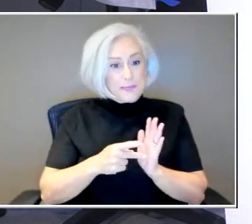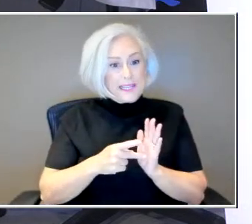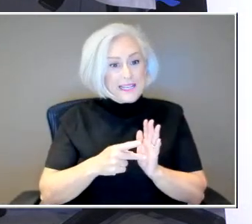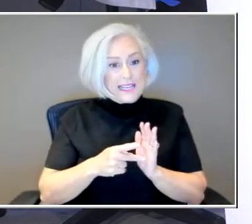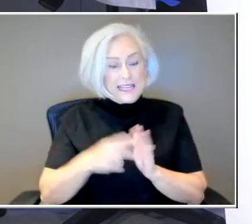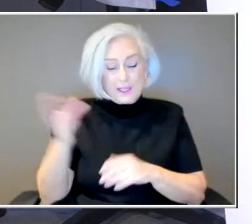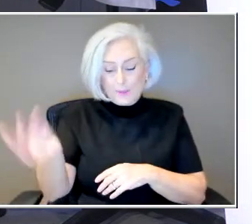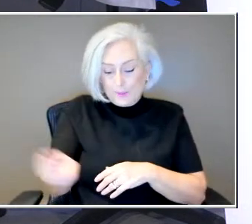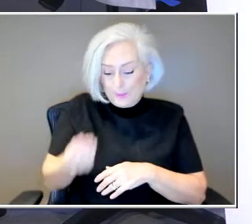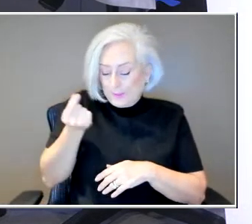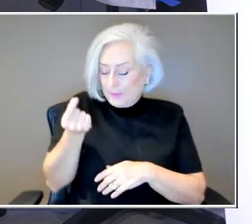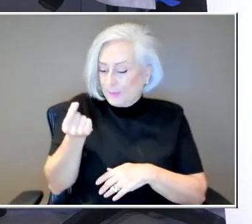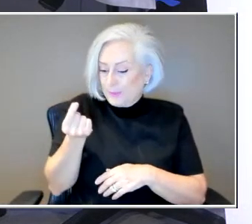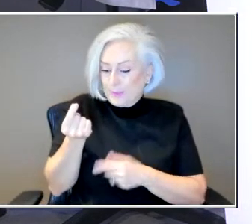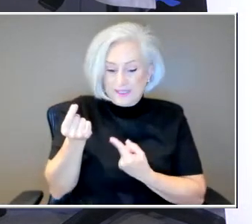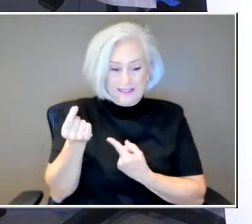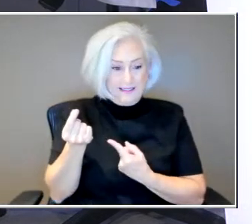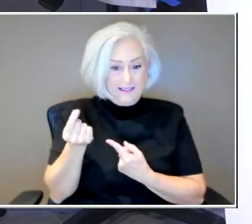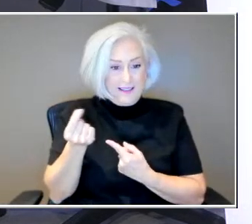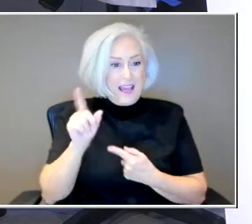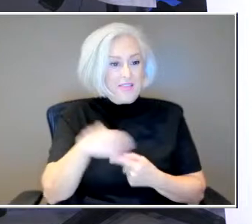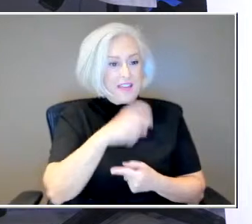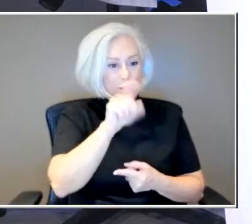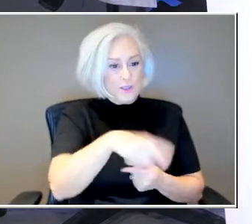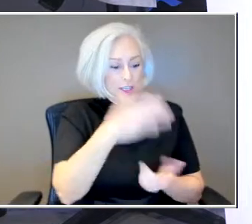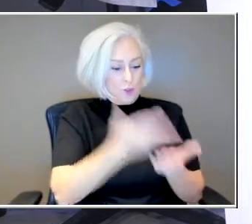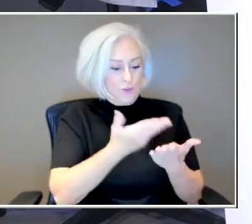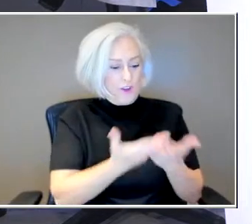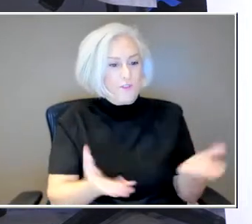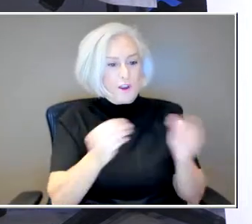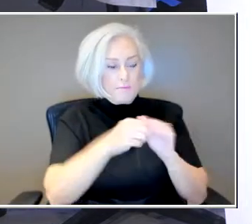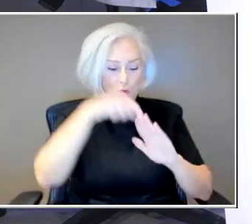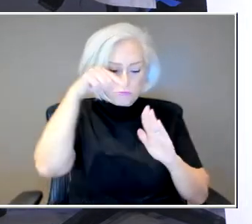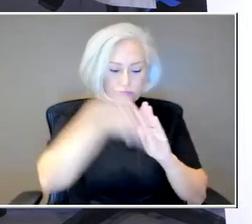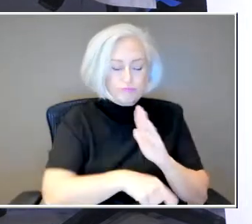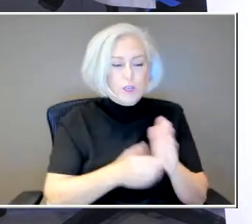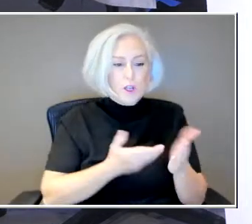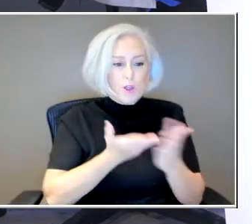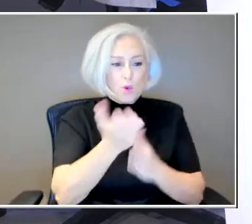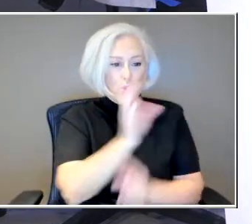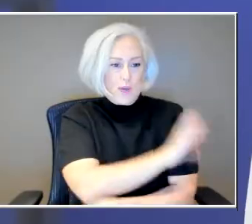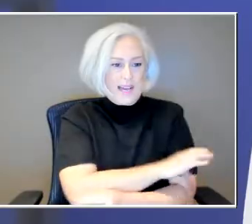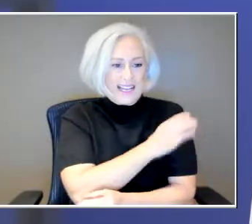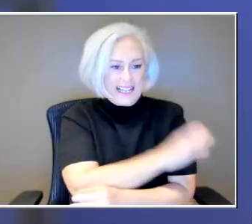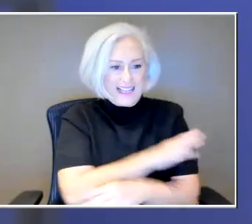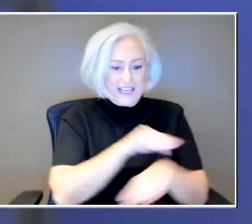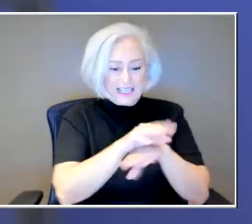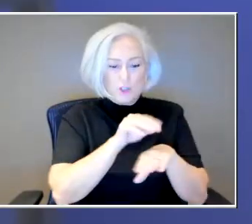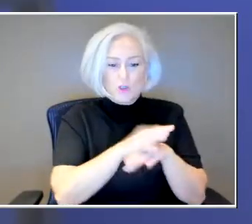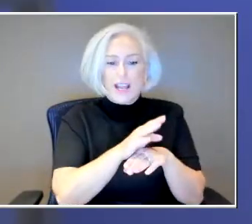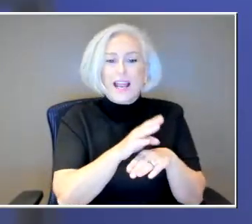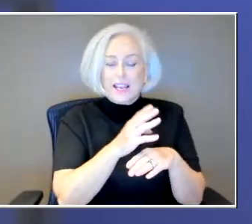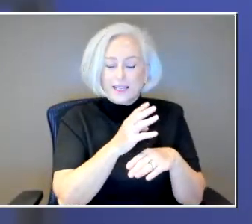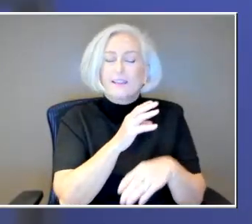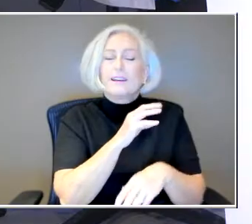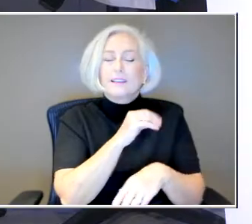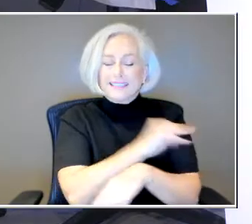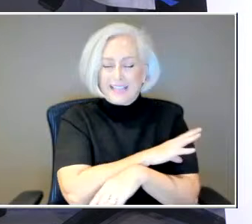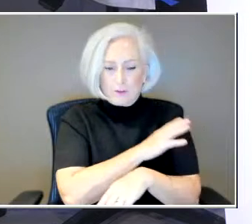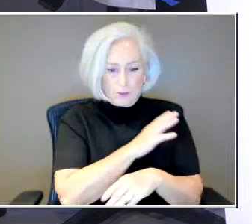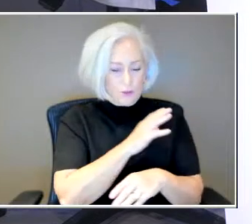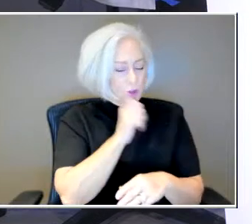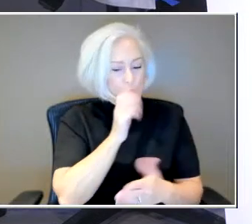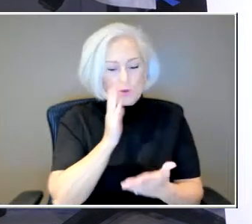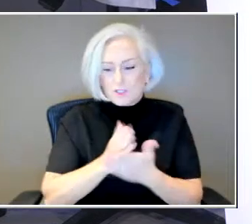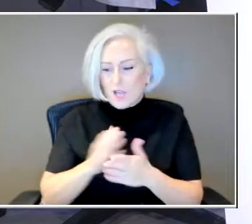and then get it more verified? Correct. Take it to a more reliable source and come say, to a genetic counselor. Okay. Don't stop there. Don't Don't stop stop there. Exactly. So you're saying